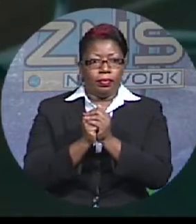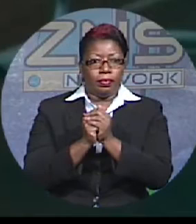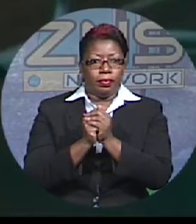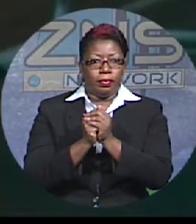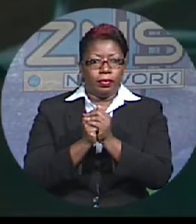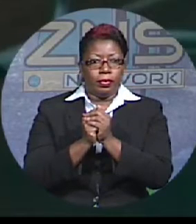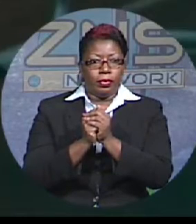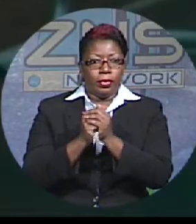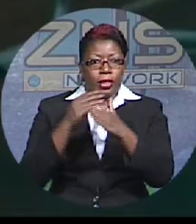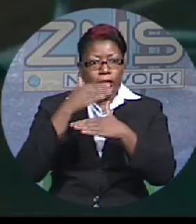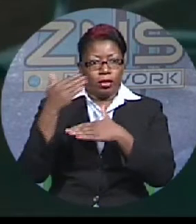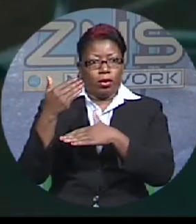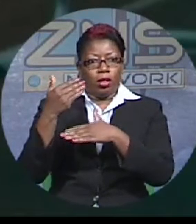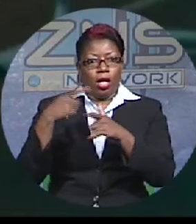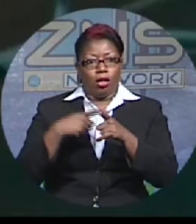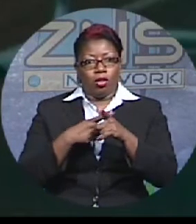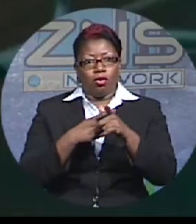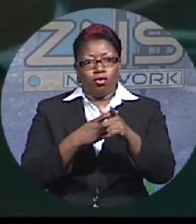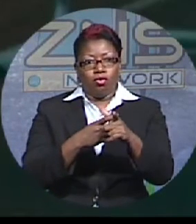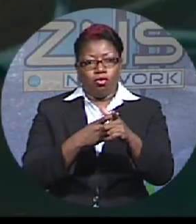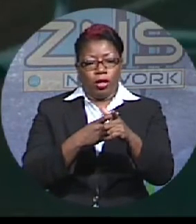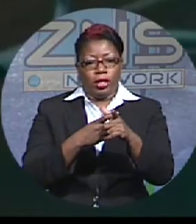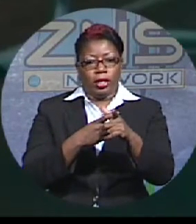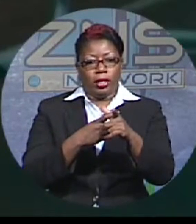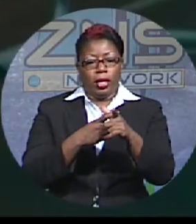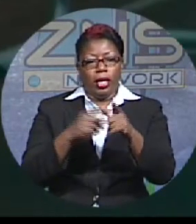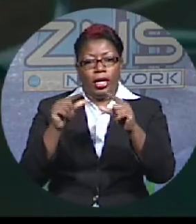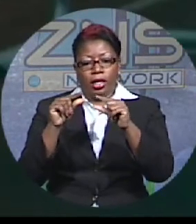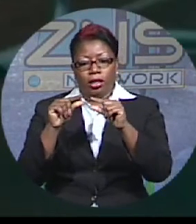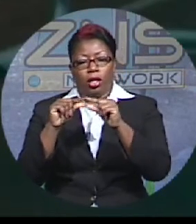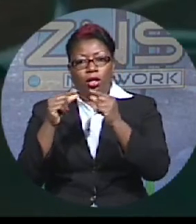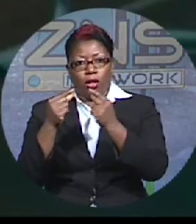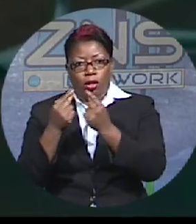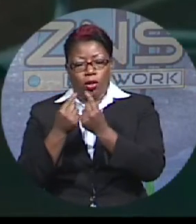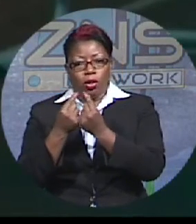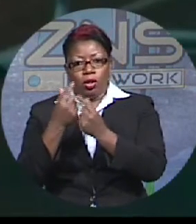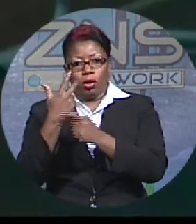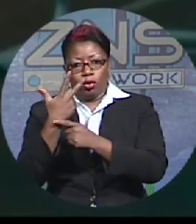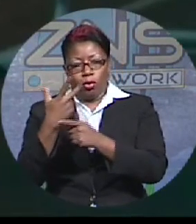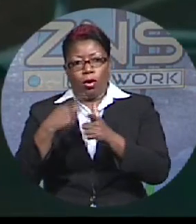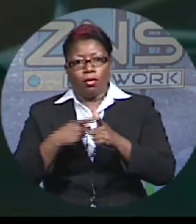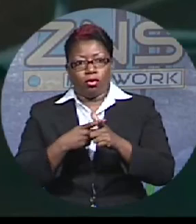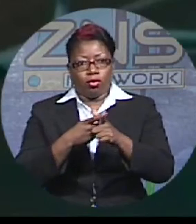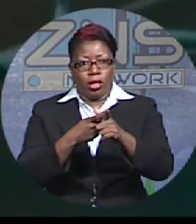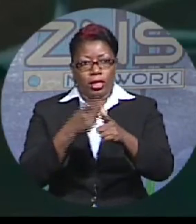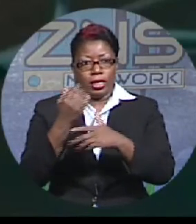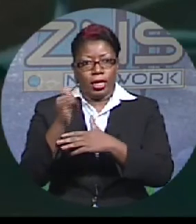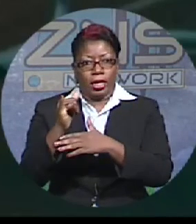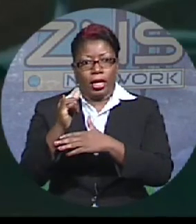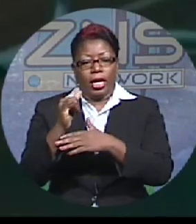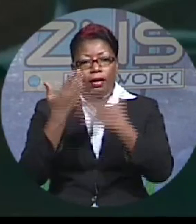be running in heat 3, lane 1. He must, again, in this instance, be in the top 2 in